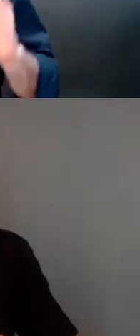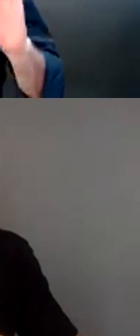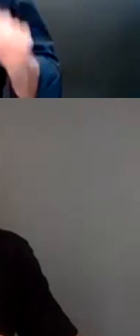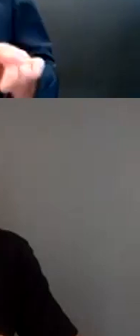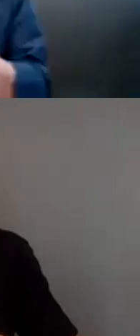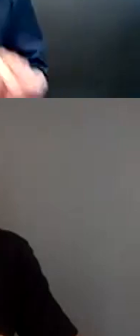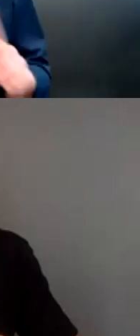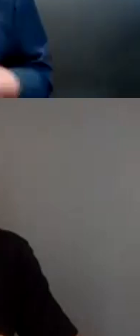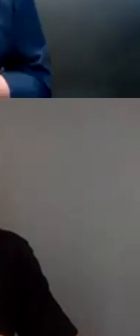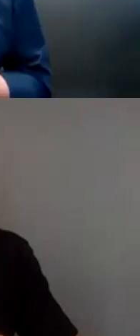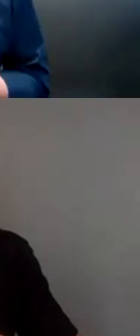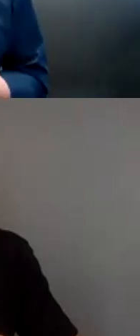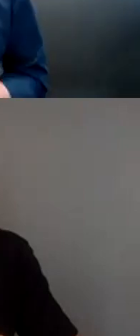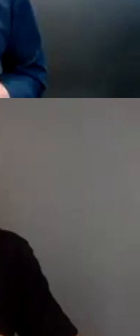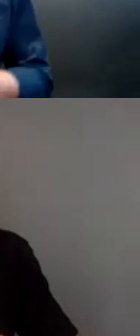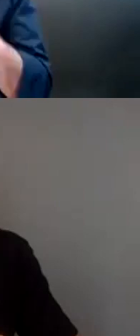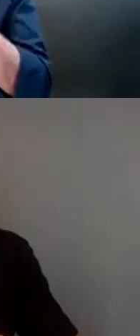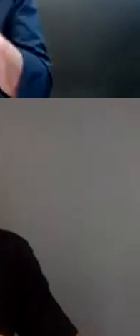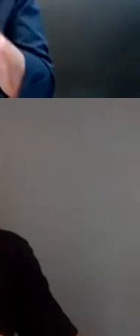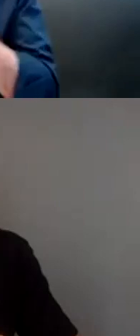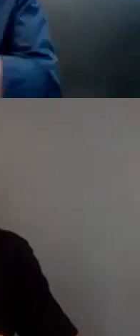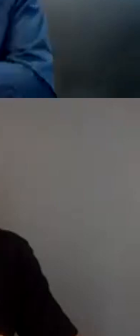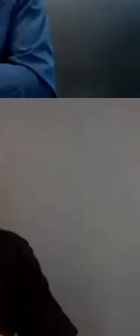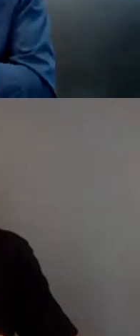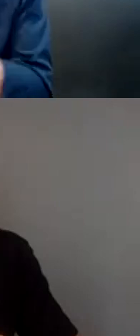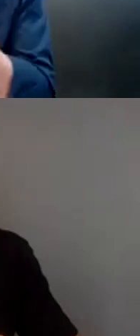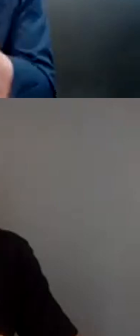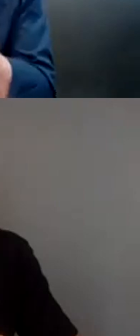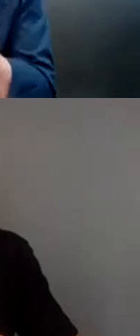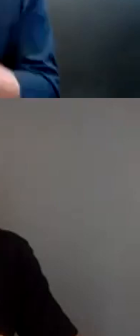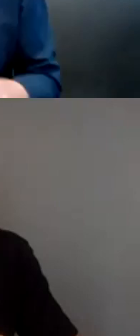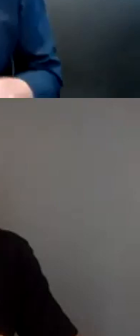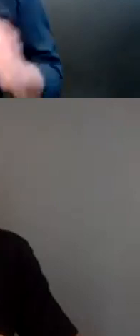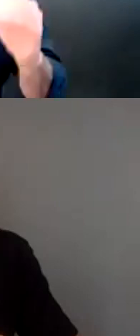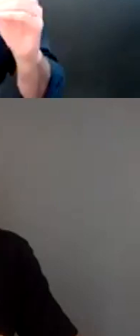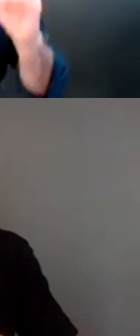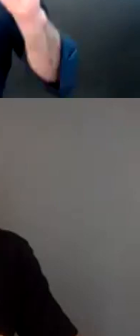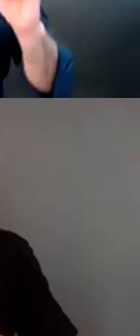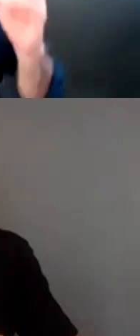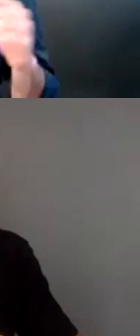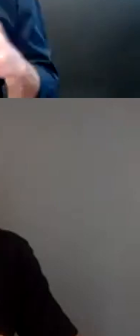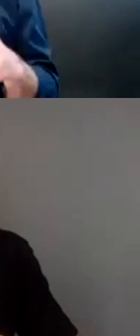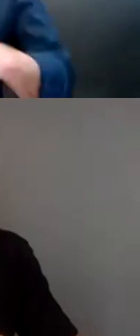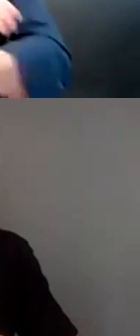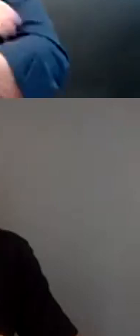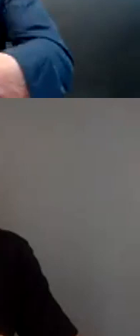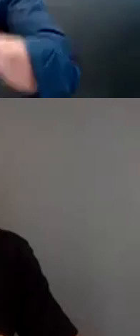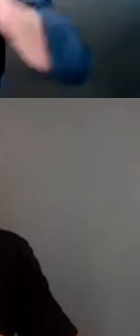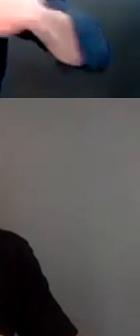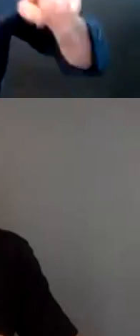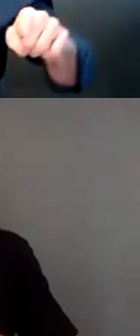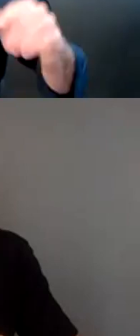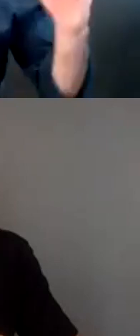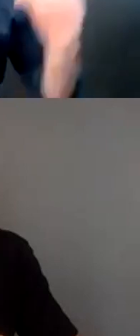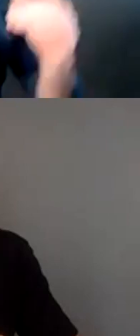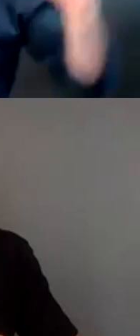you talked at the end there about shifting, sort of those power dynamics and changing the organizations. We want to